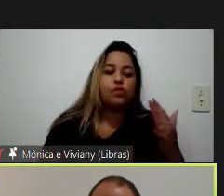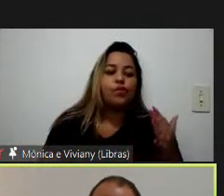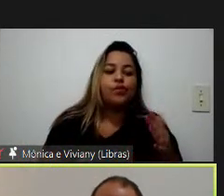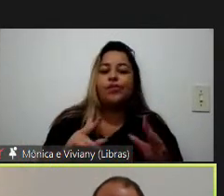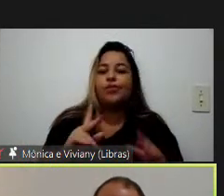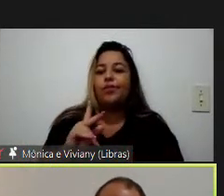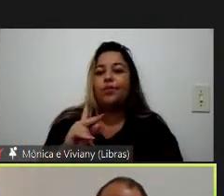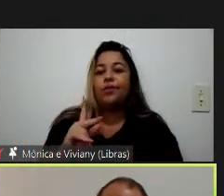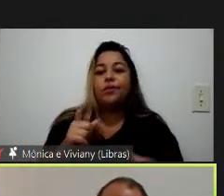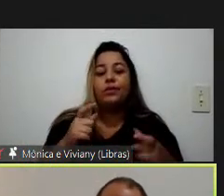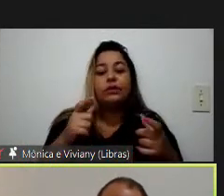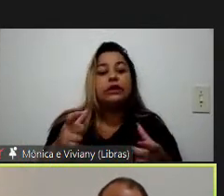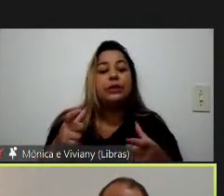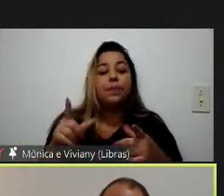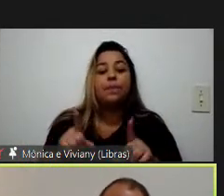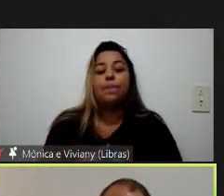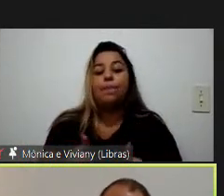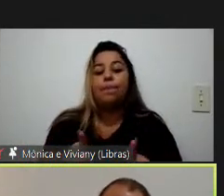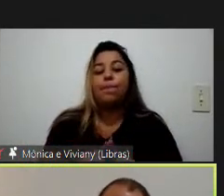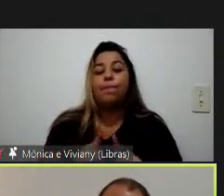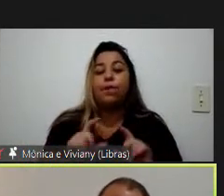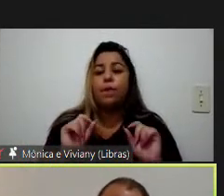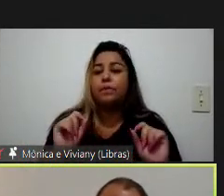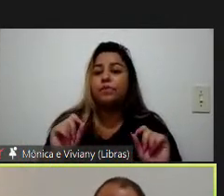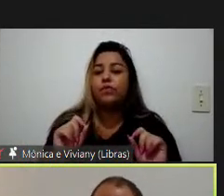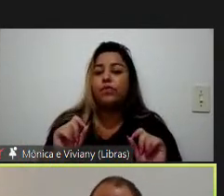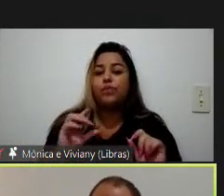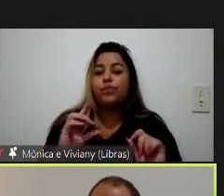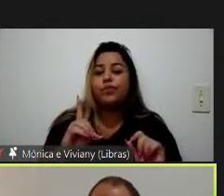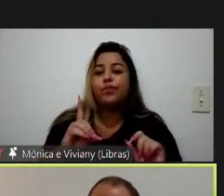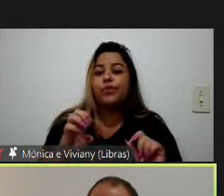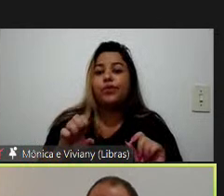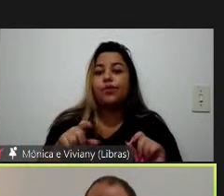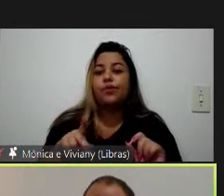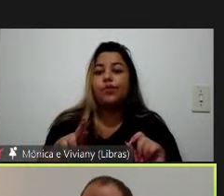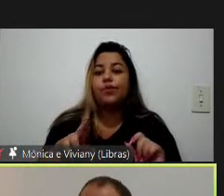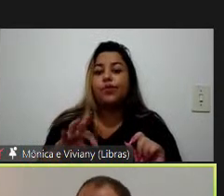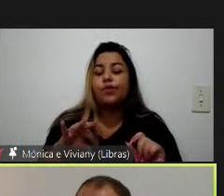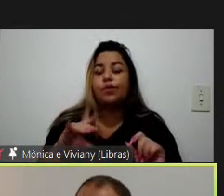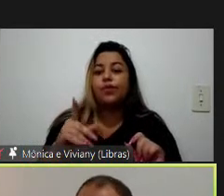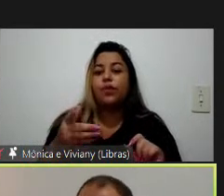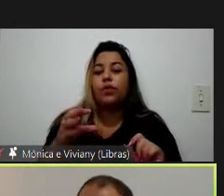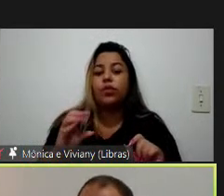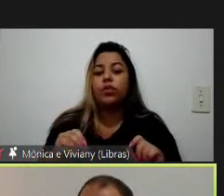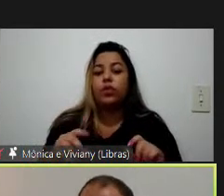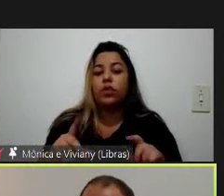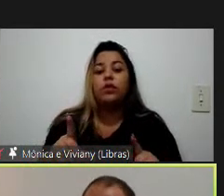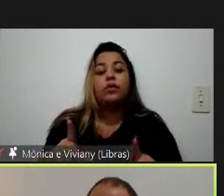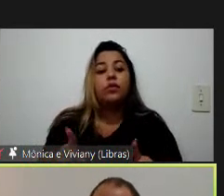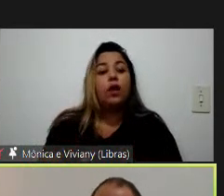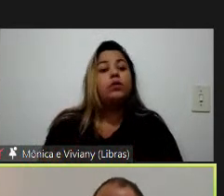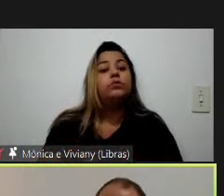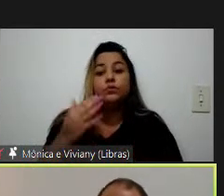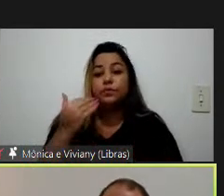same time, agriculture depends more strongly on the natural environment than most other human